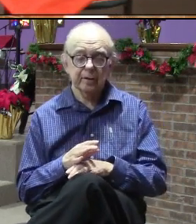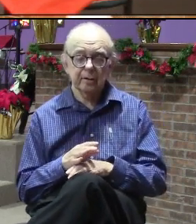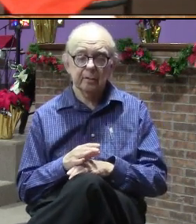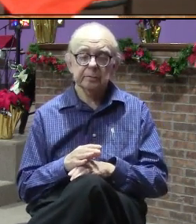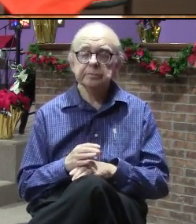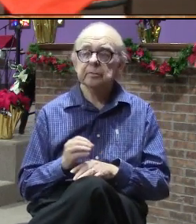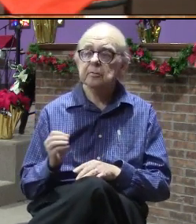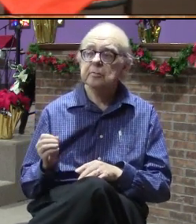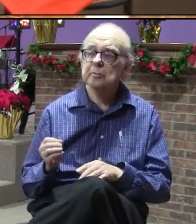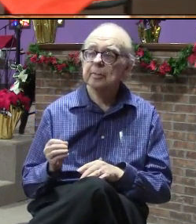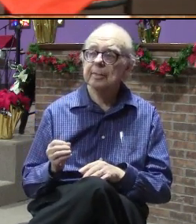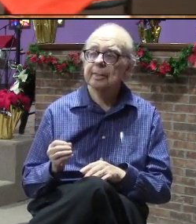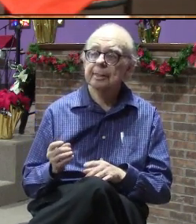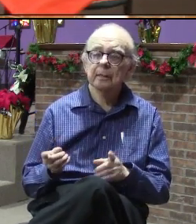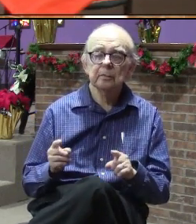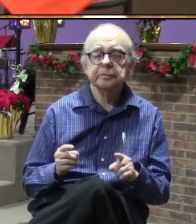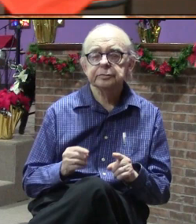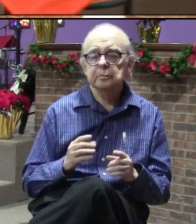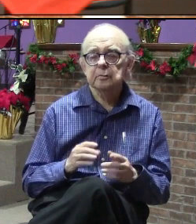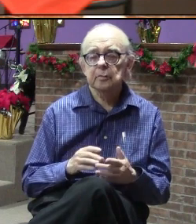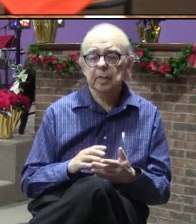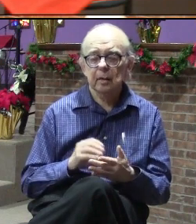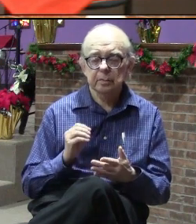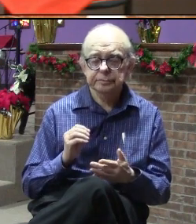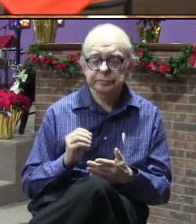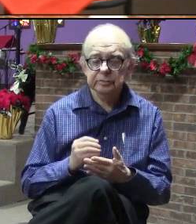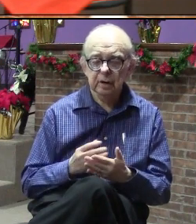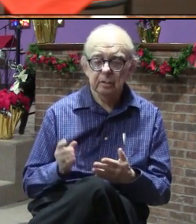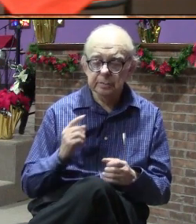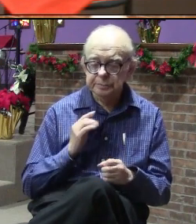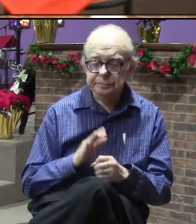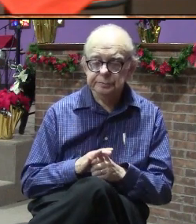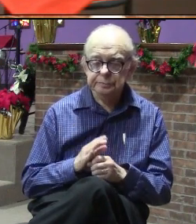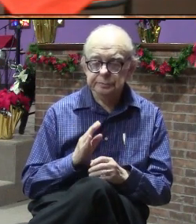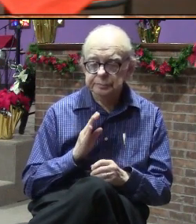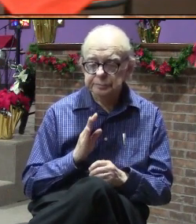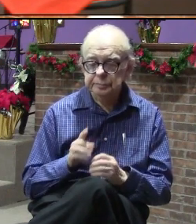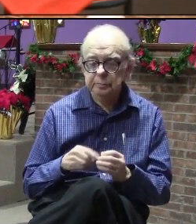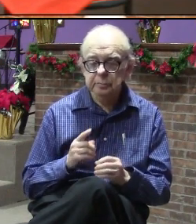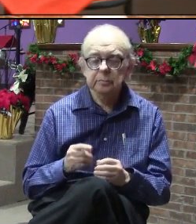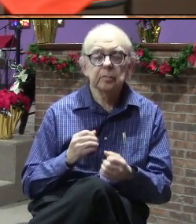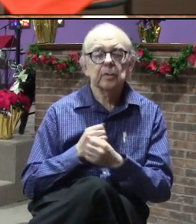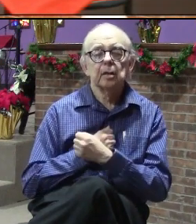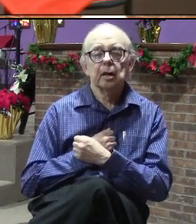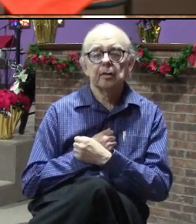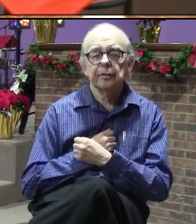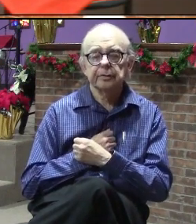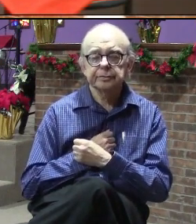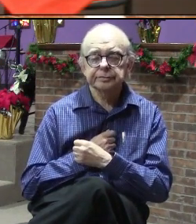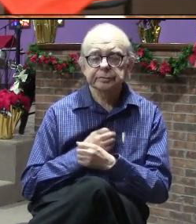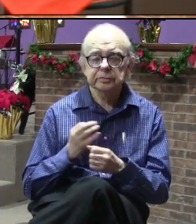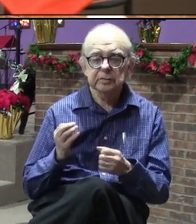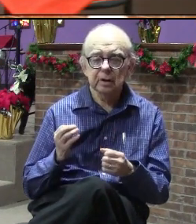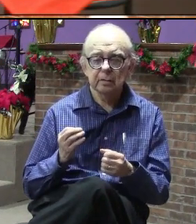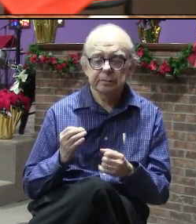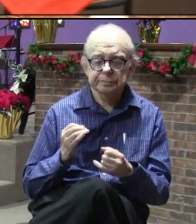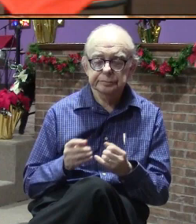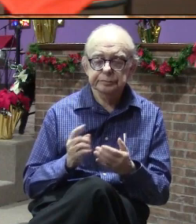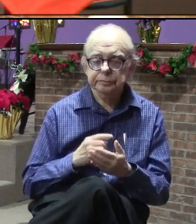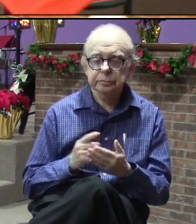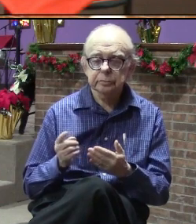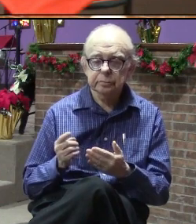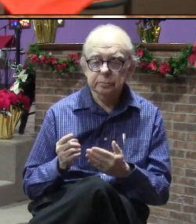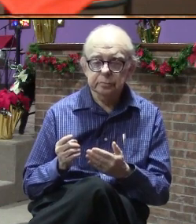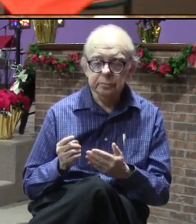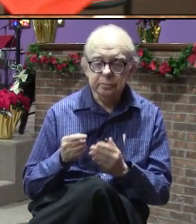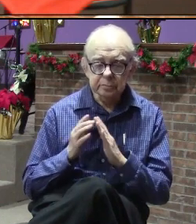so, when we discovered some of the promises, we talked about the love. Last week, we talked about